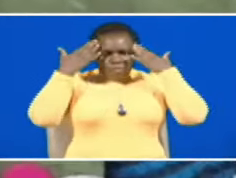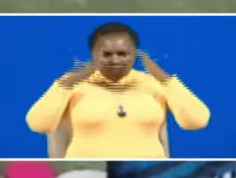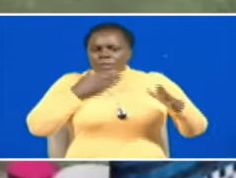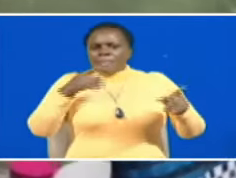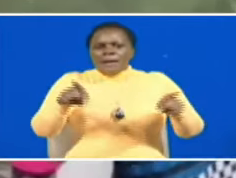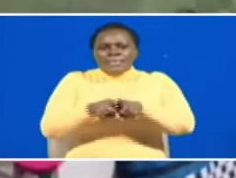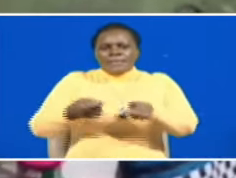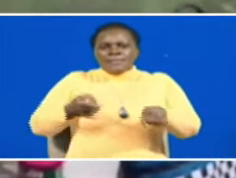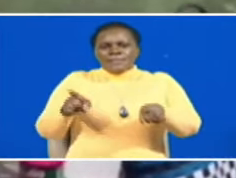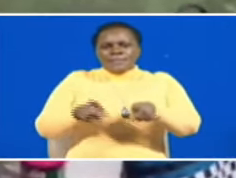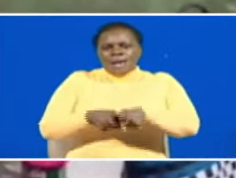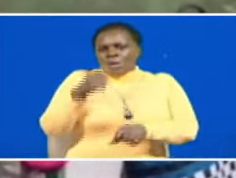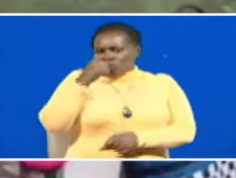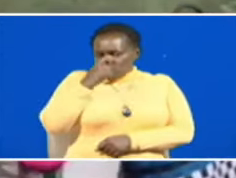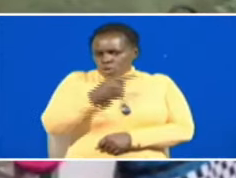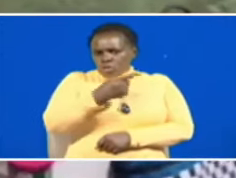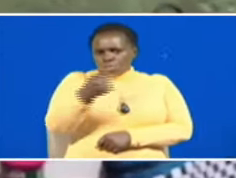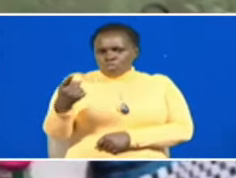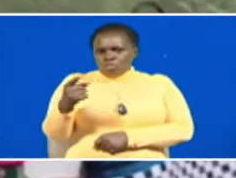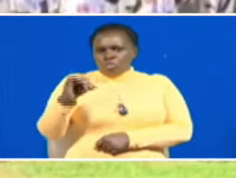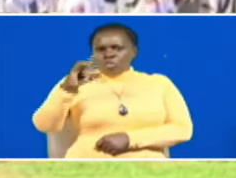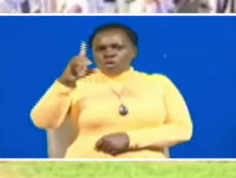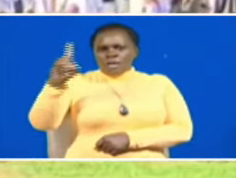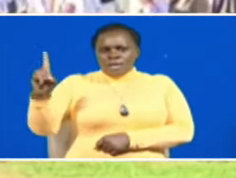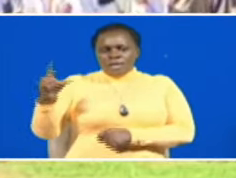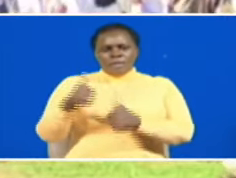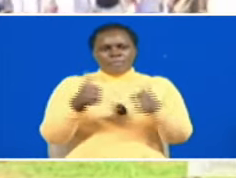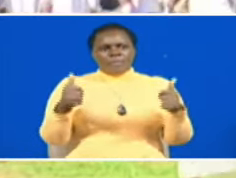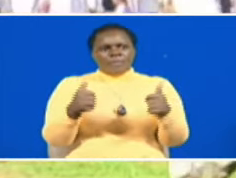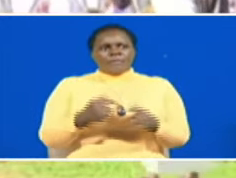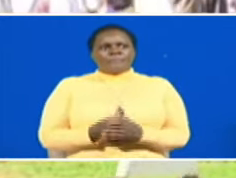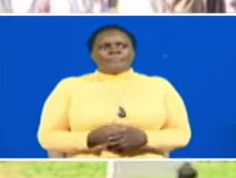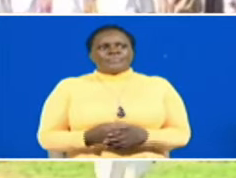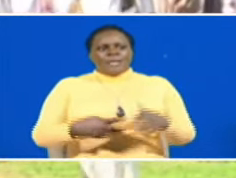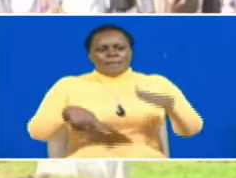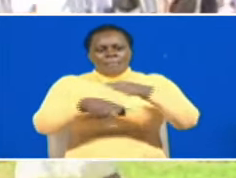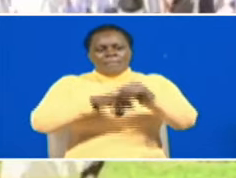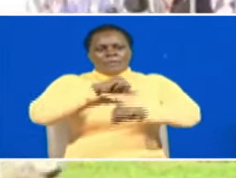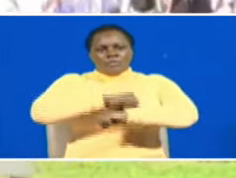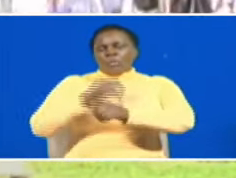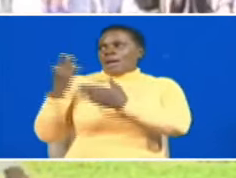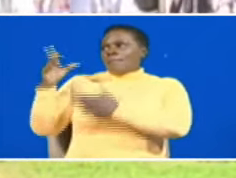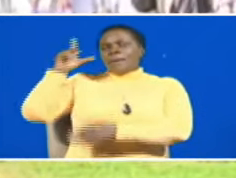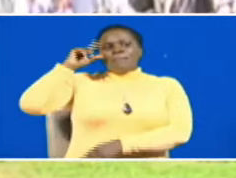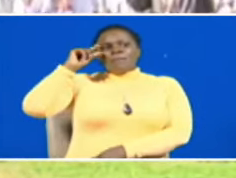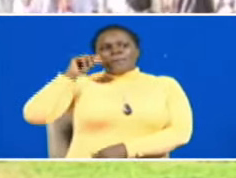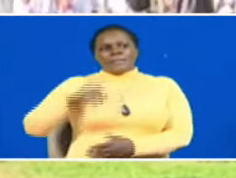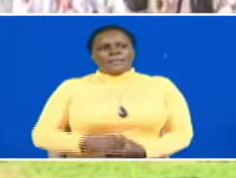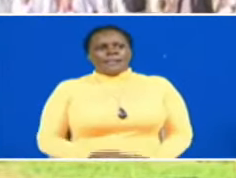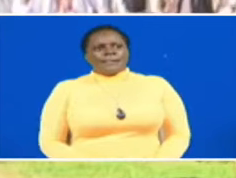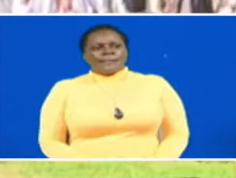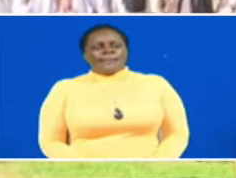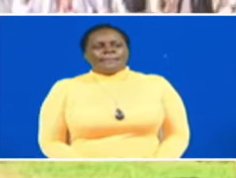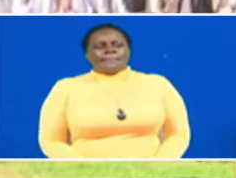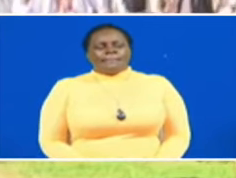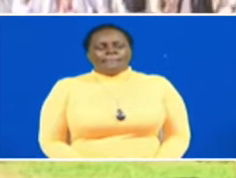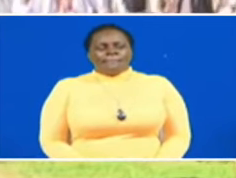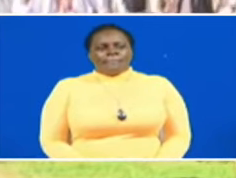brothers and sisters, we say Eid Mubarak. From Ronald Ingala Primary School at Mombasa, I am Tobias Changi.